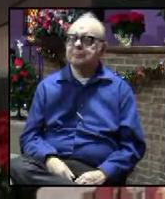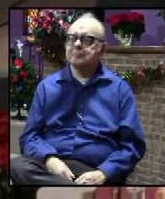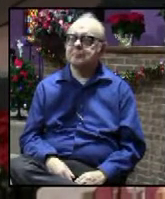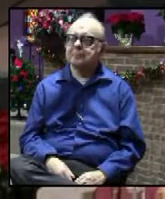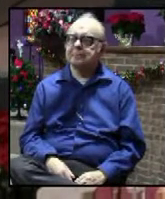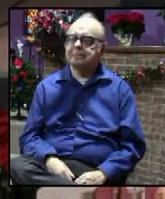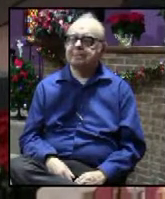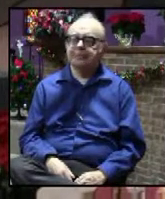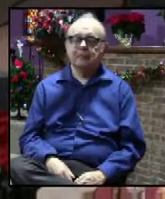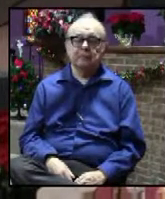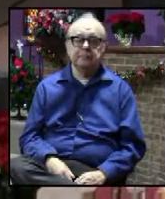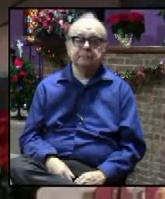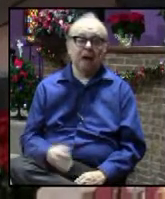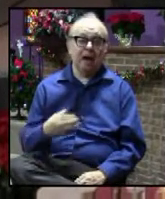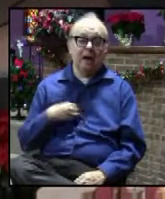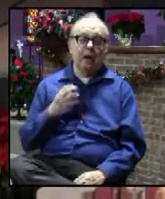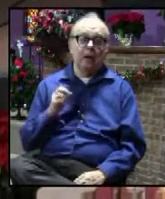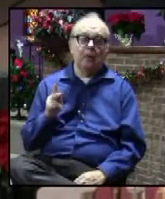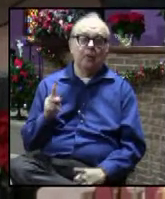an okay beat.